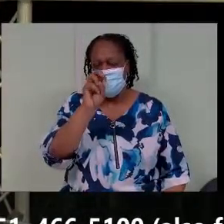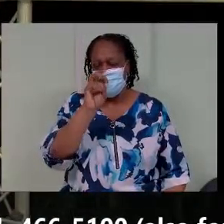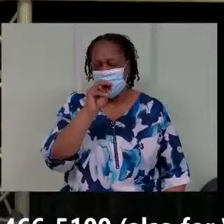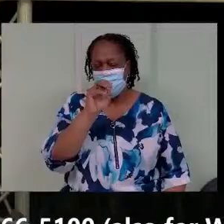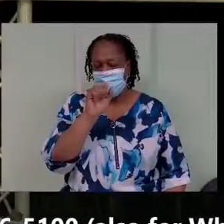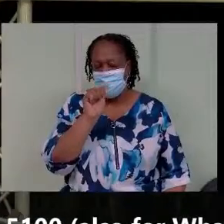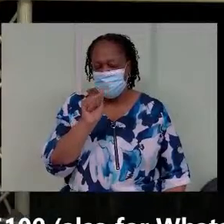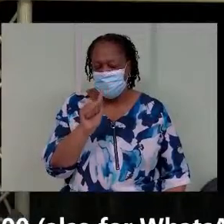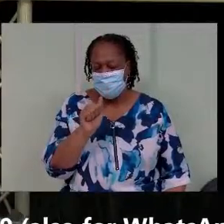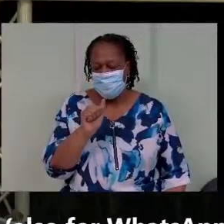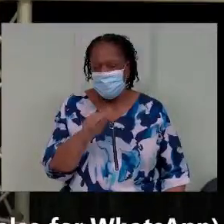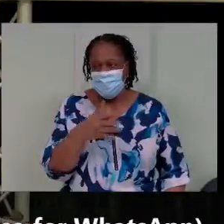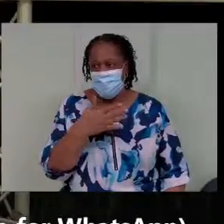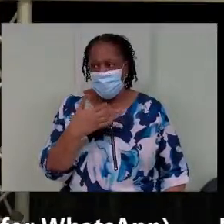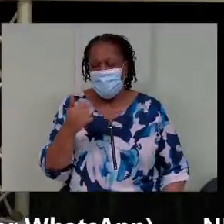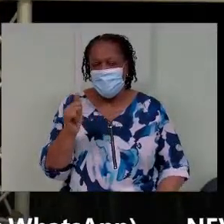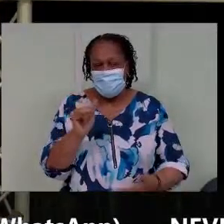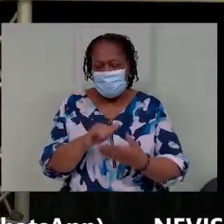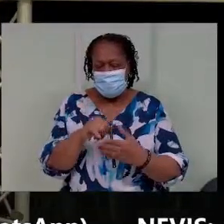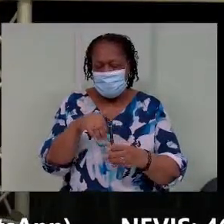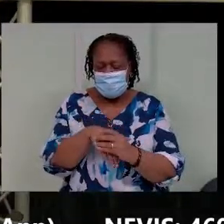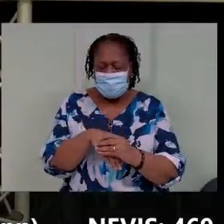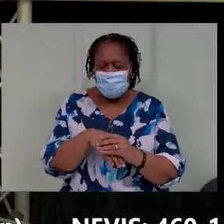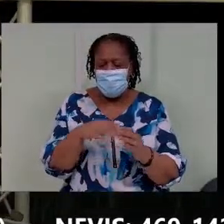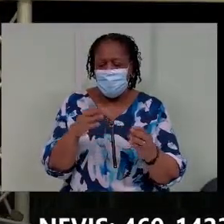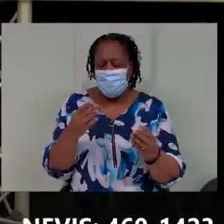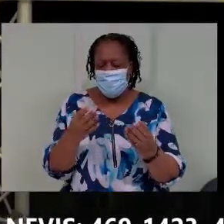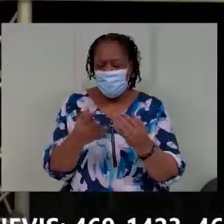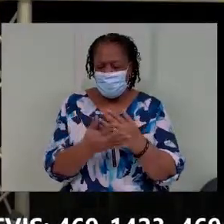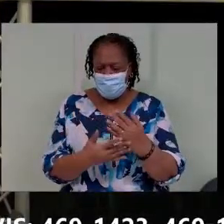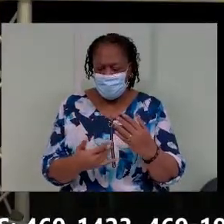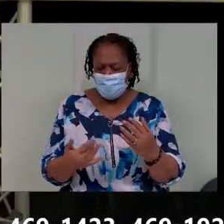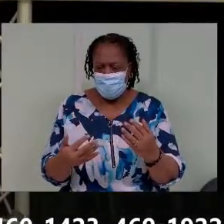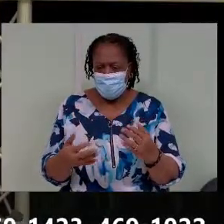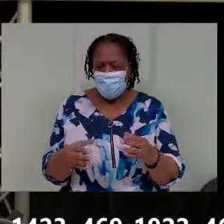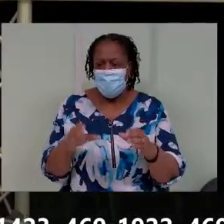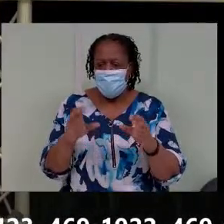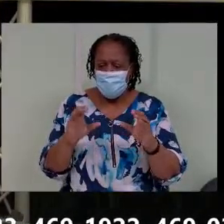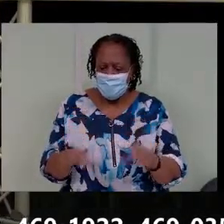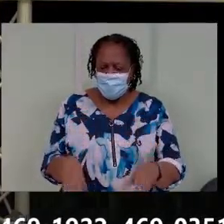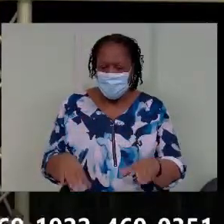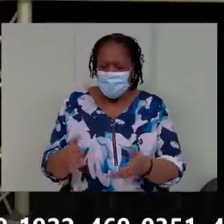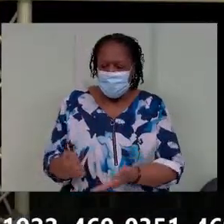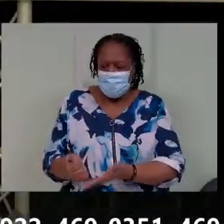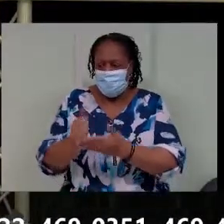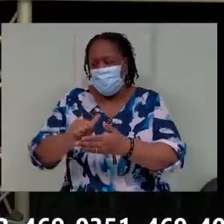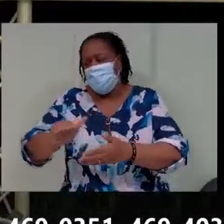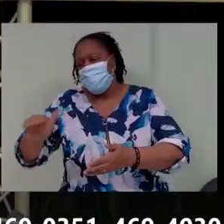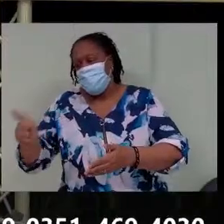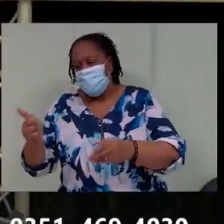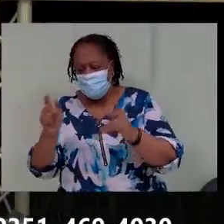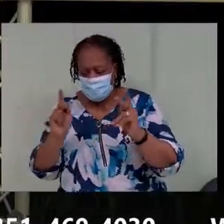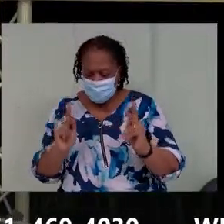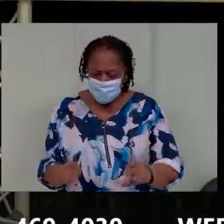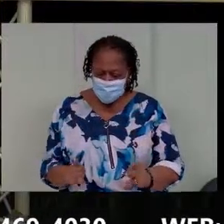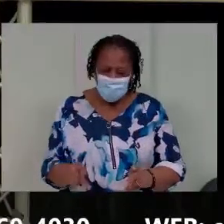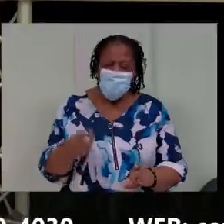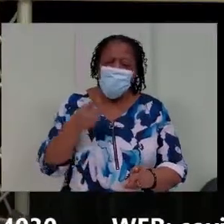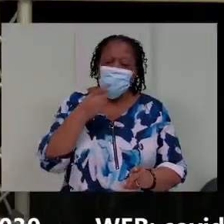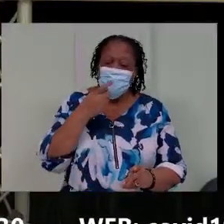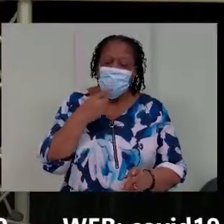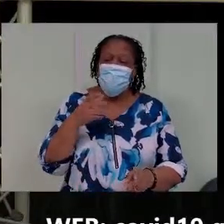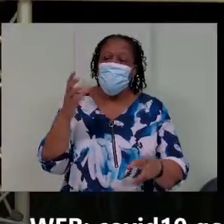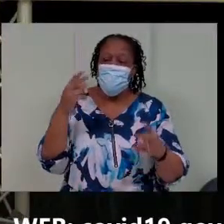this disease. And therefore, it is thought that convalescent plasma is rich in antibodies that are effective in